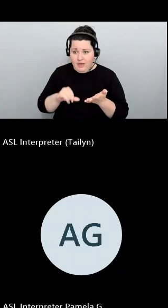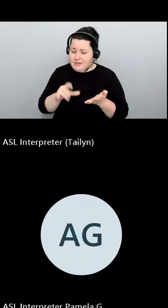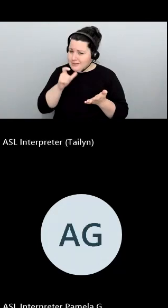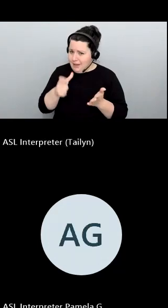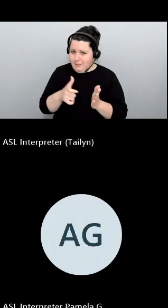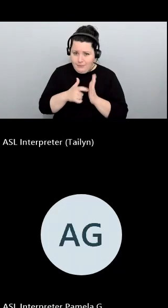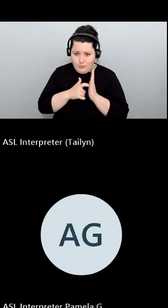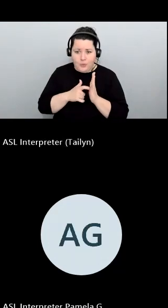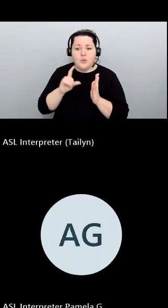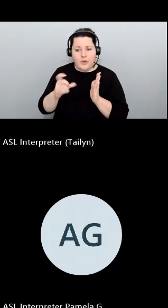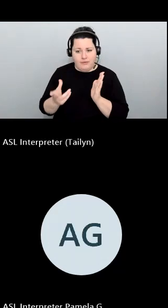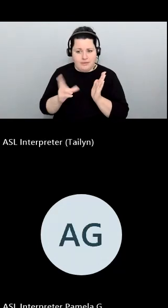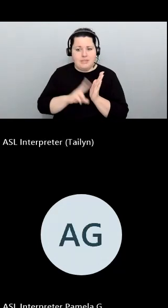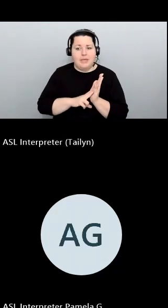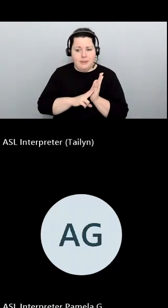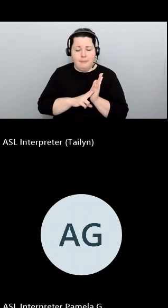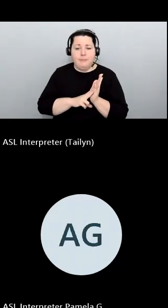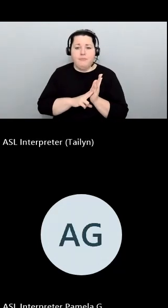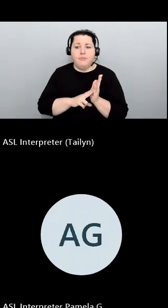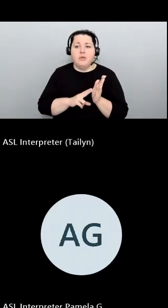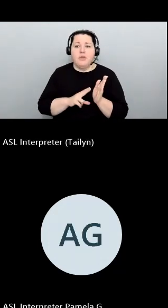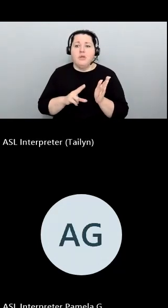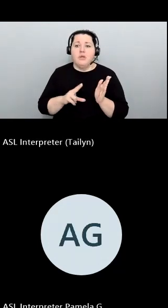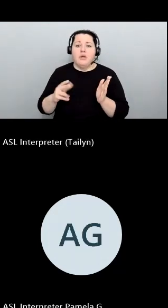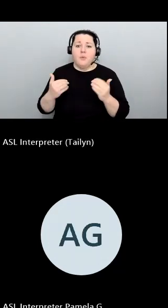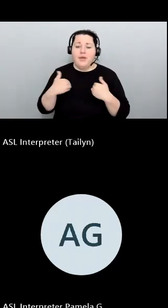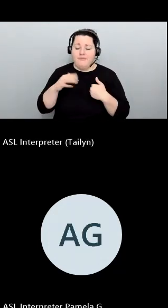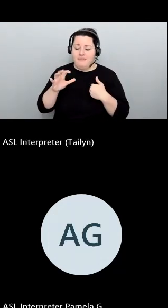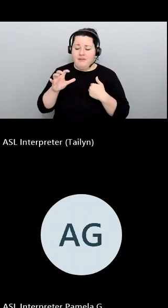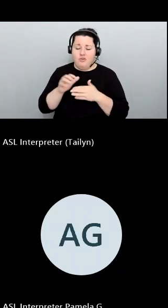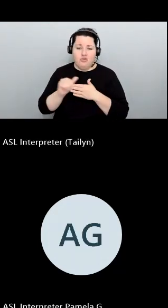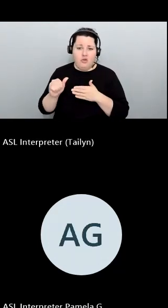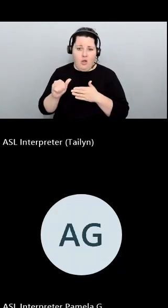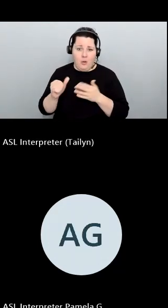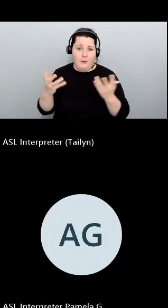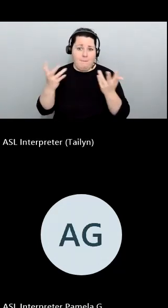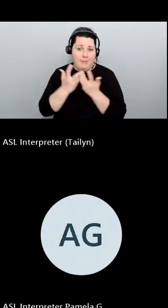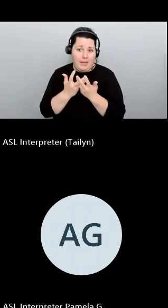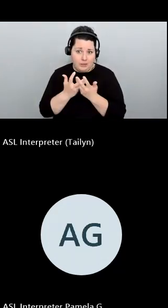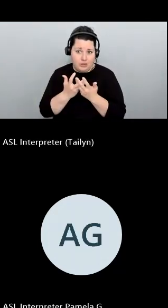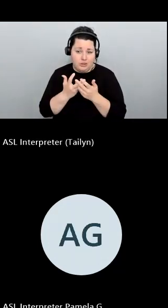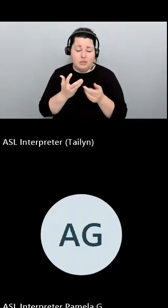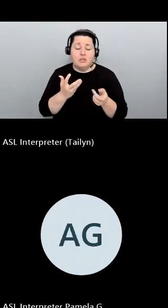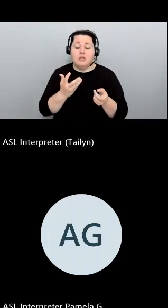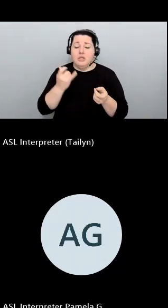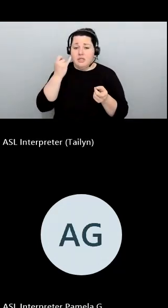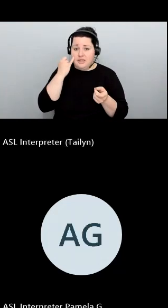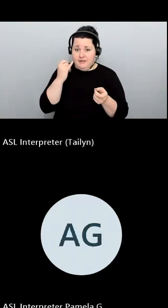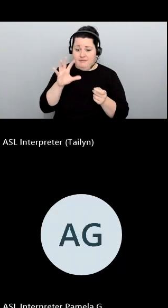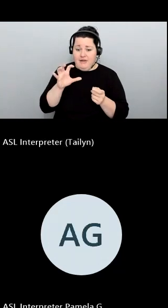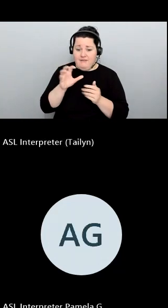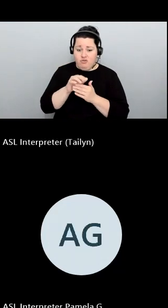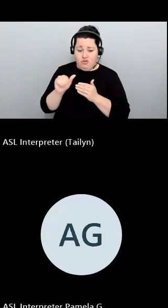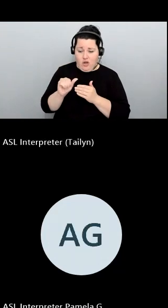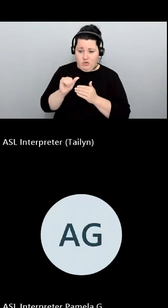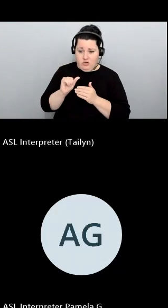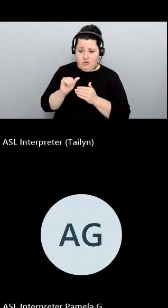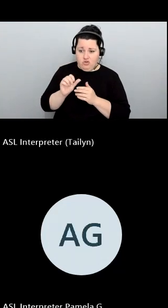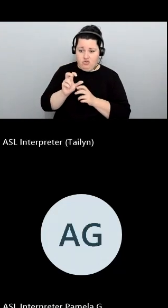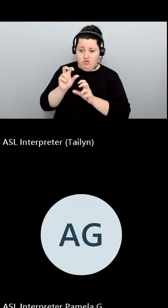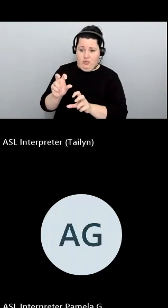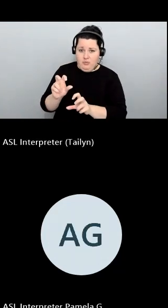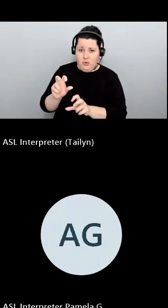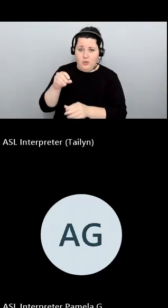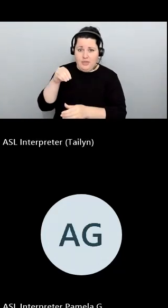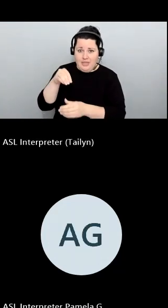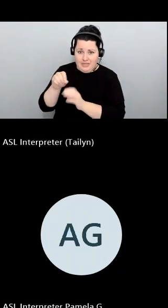have to sign up. And we have a $500 match. So if you contribute $500 within the state fiscal